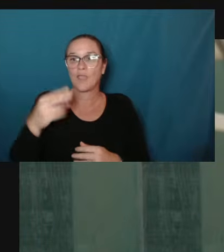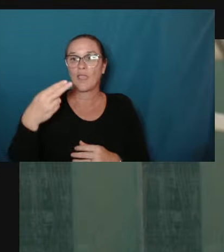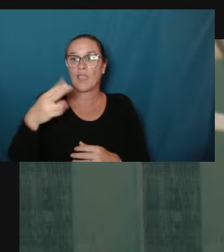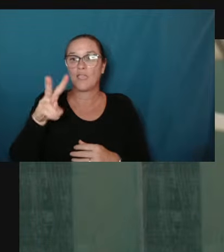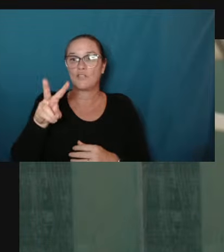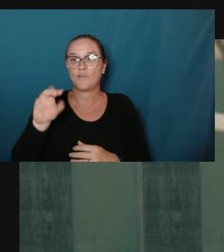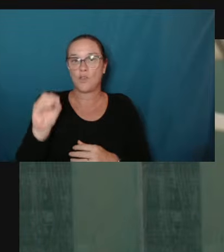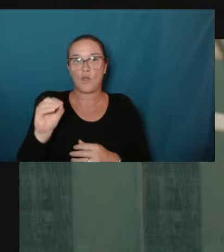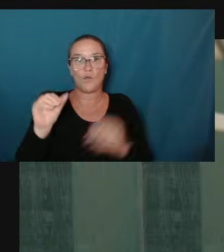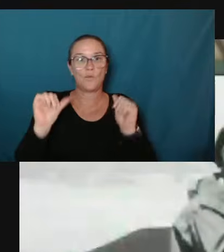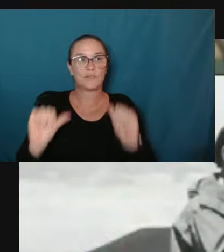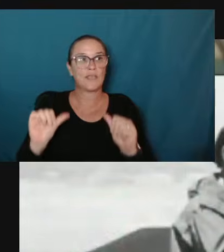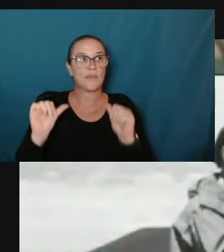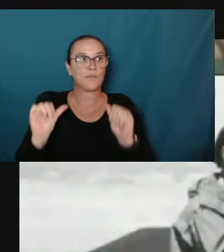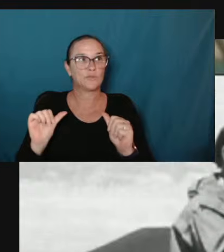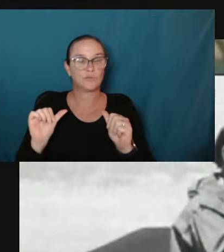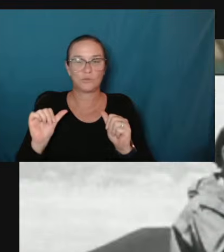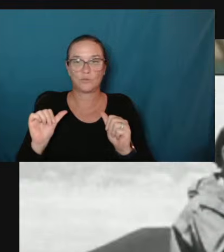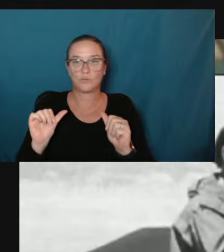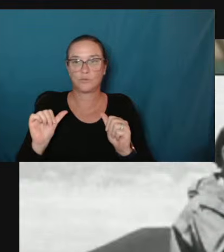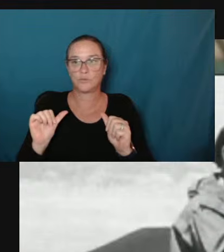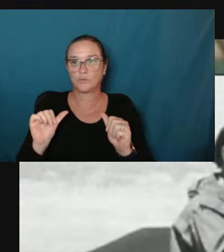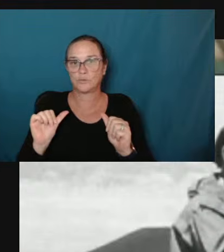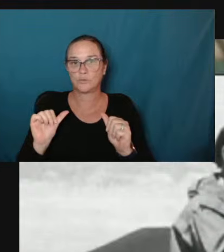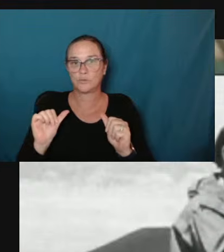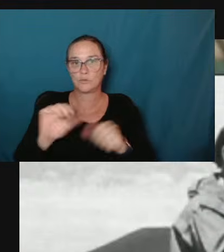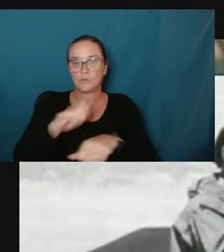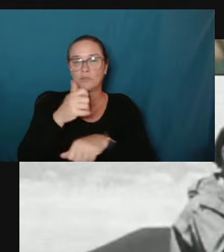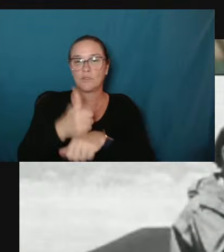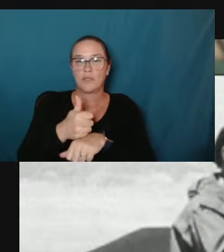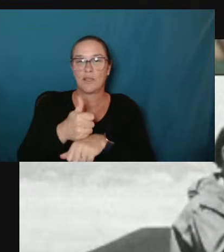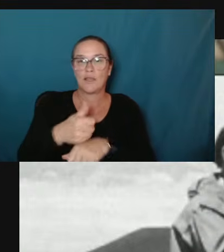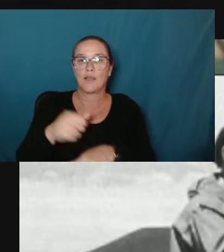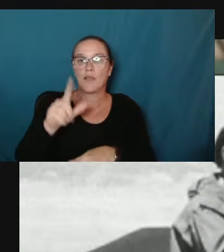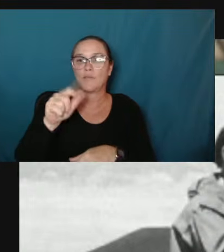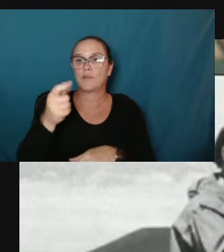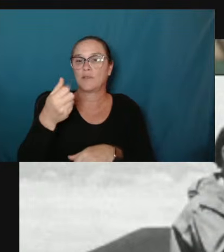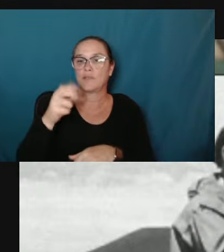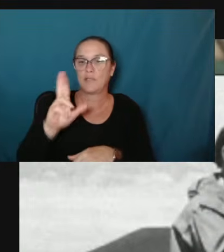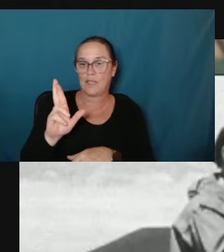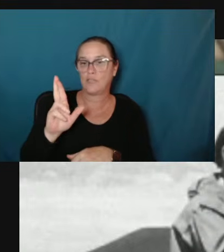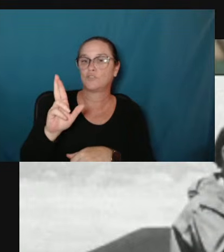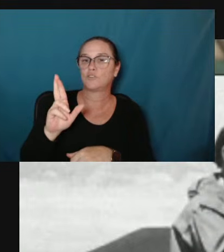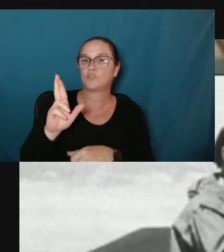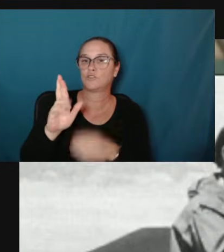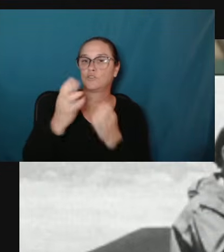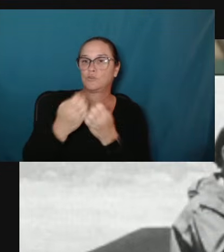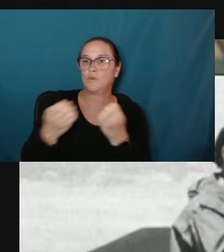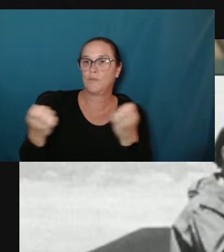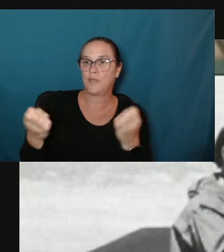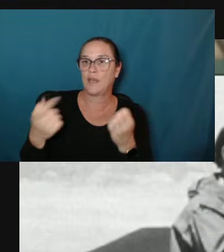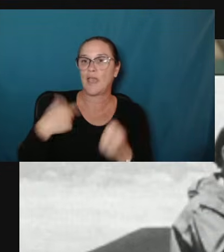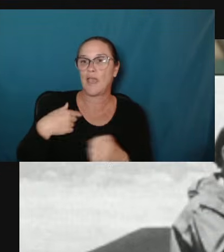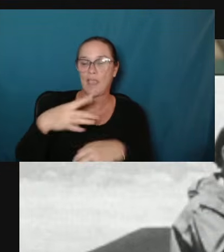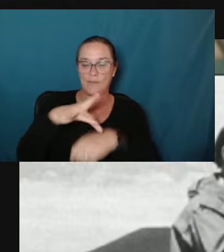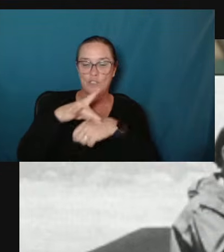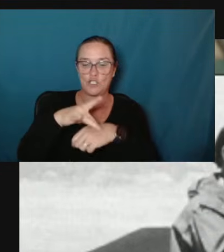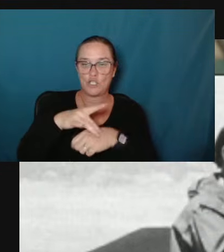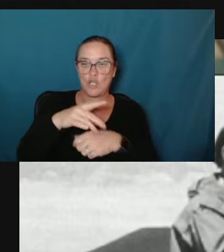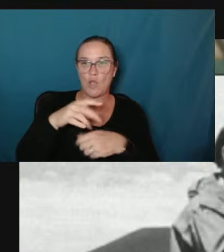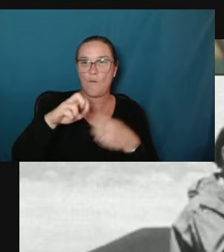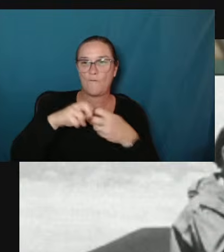to procure a state-of-the-art laser ranging instrument called the geotometer. So I'm a geophysicist. I work with